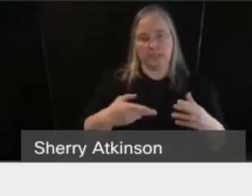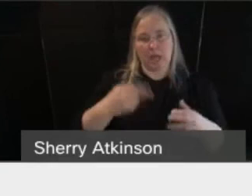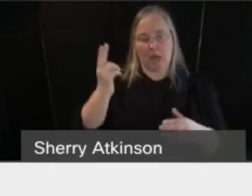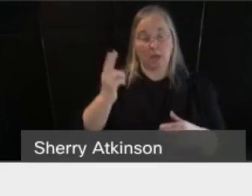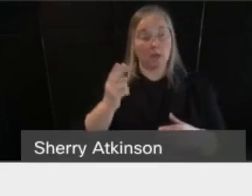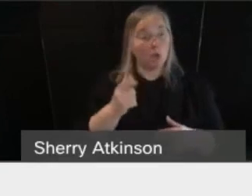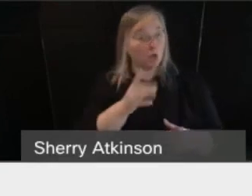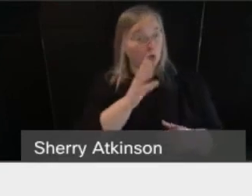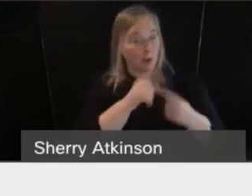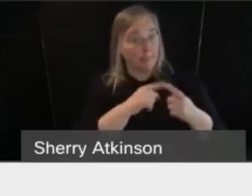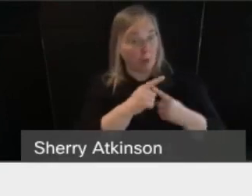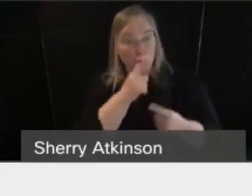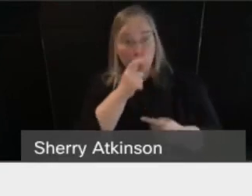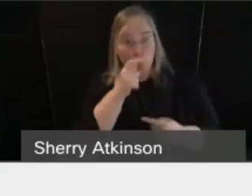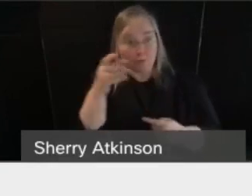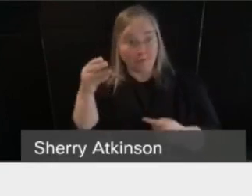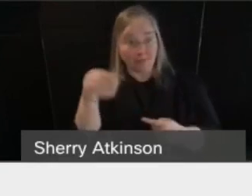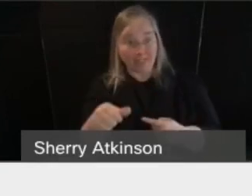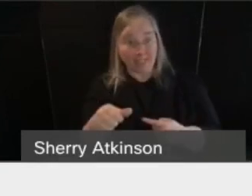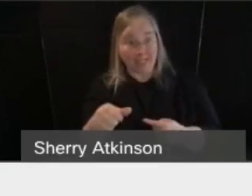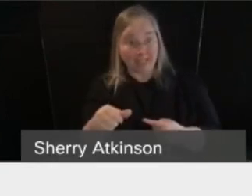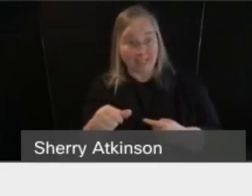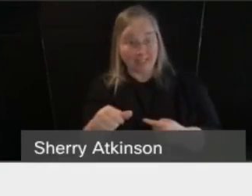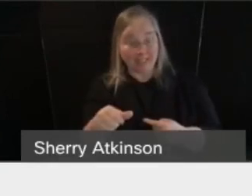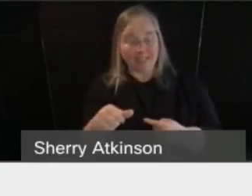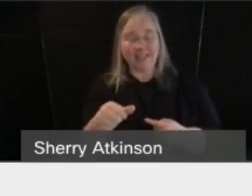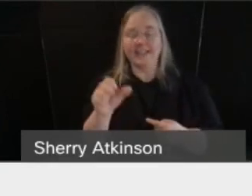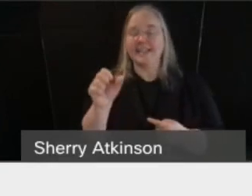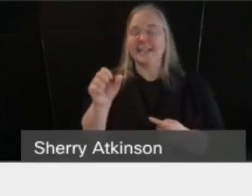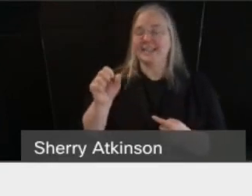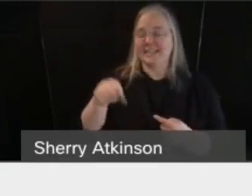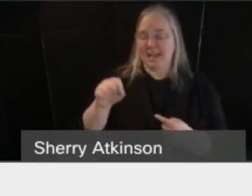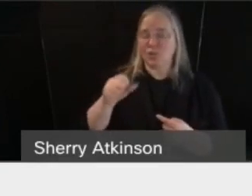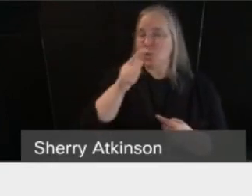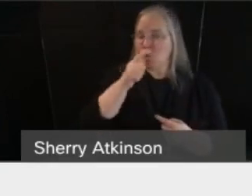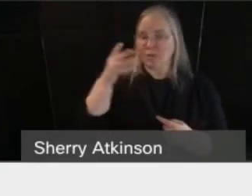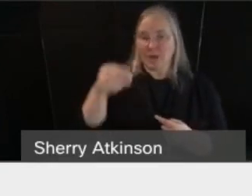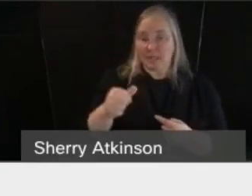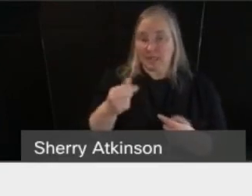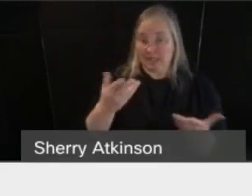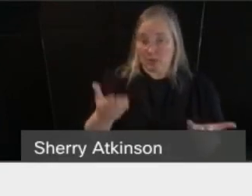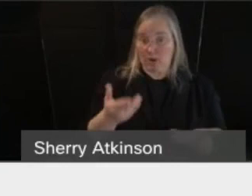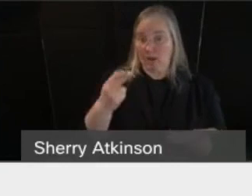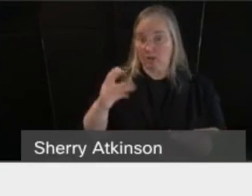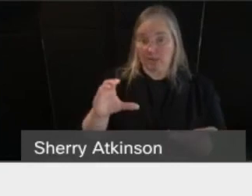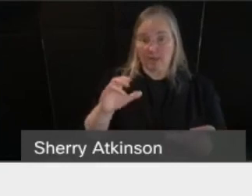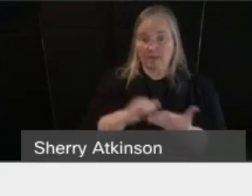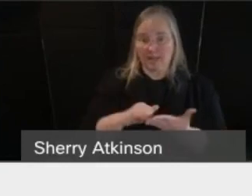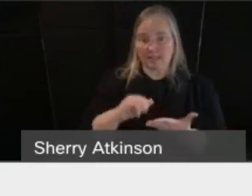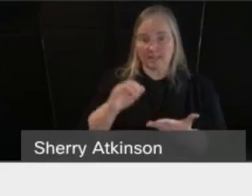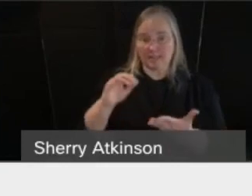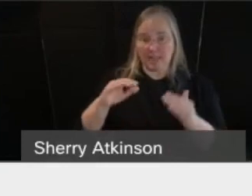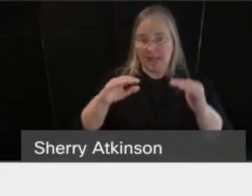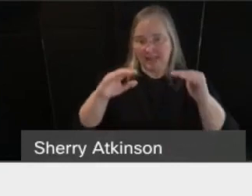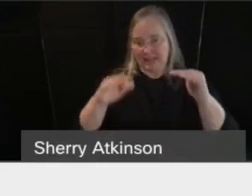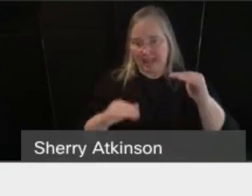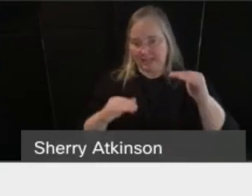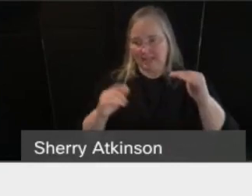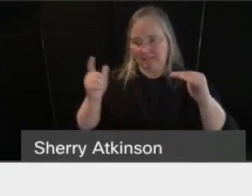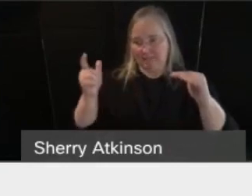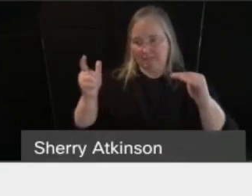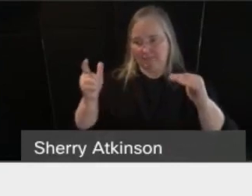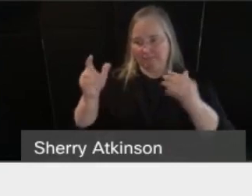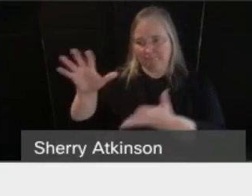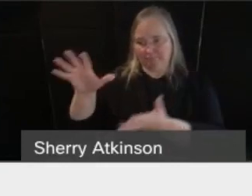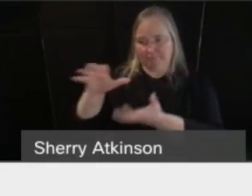who's funding. Yeah, who's funding it, and Howard County will be a lesser beneficiary than other counties, which would suggest